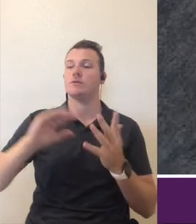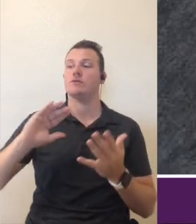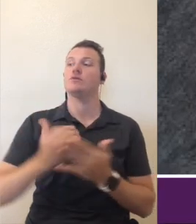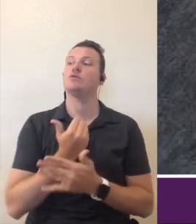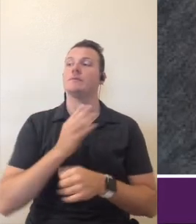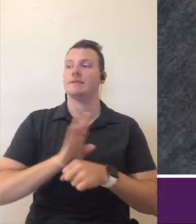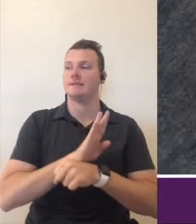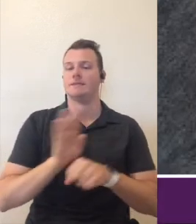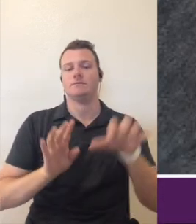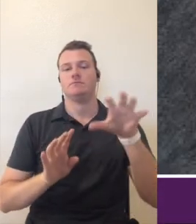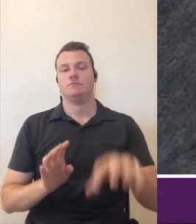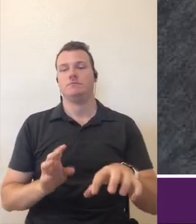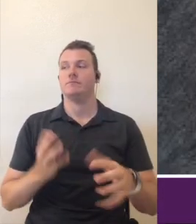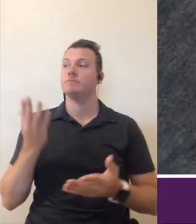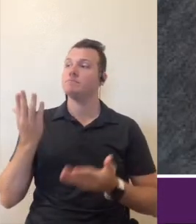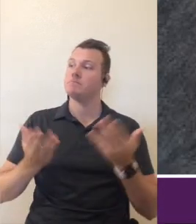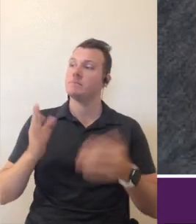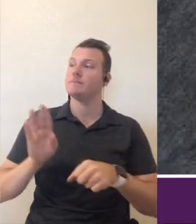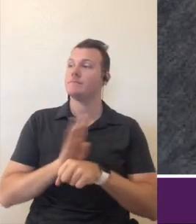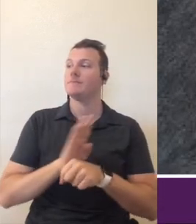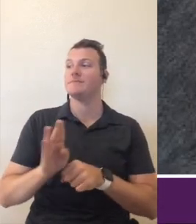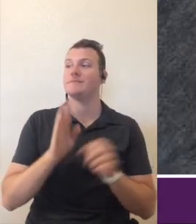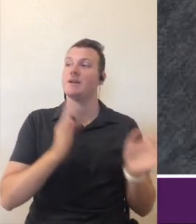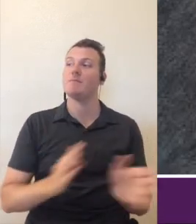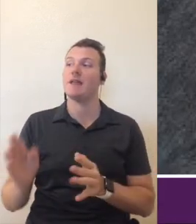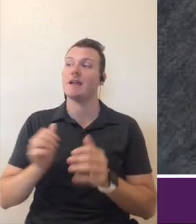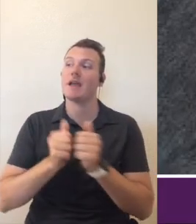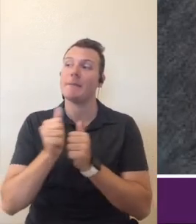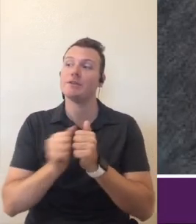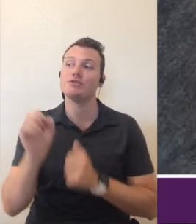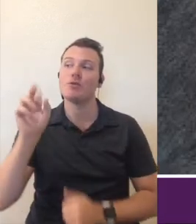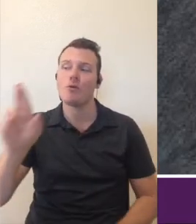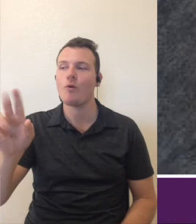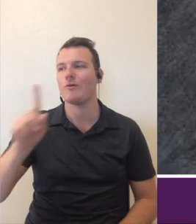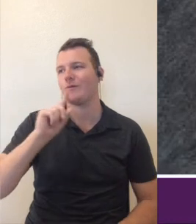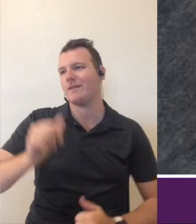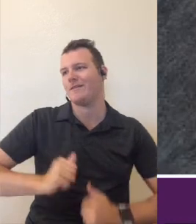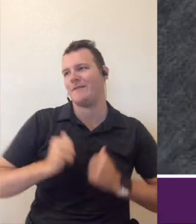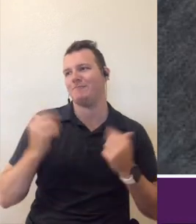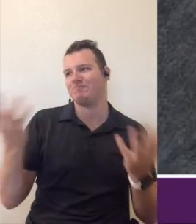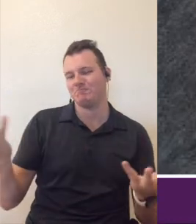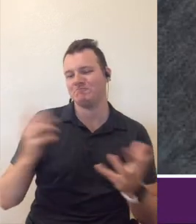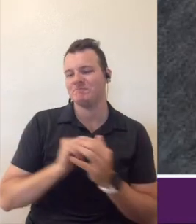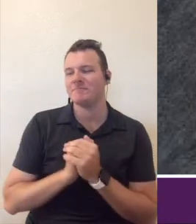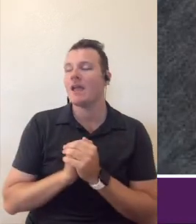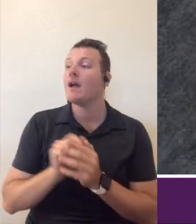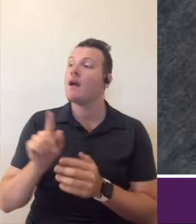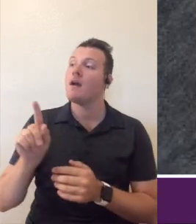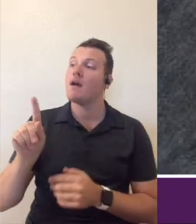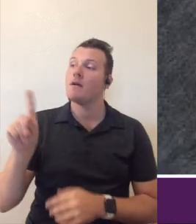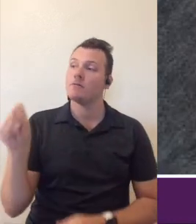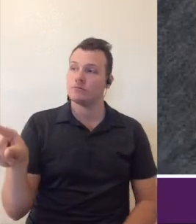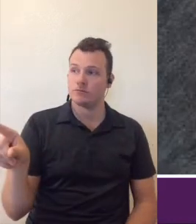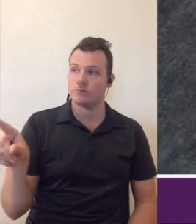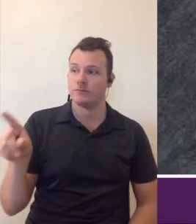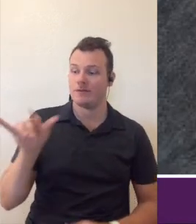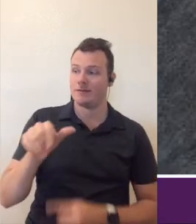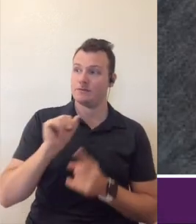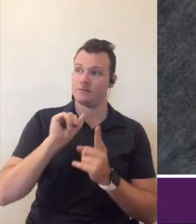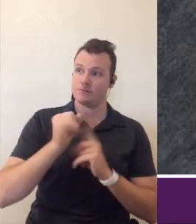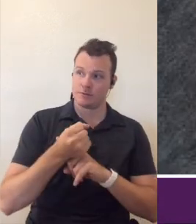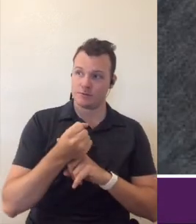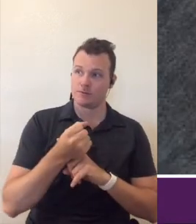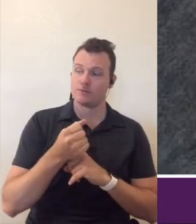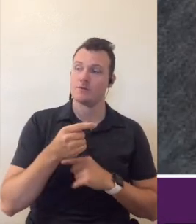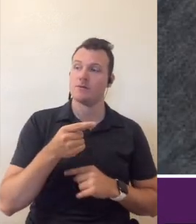with us this evening are thinking about starting a new practice, perhaps for a business plan competition or just perhaps for real